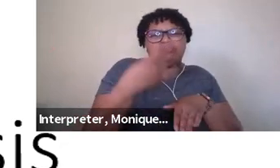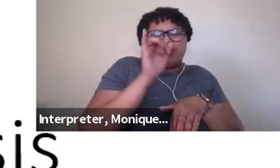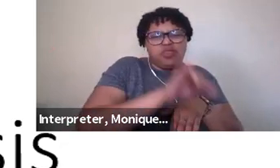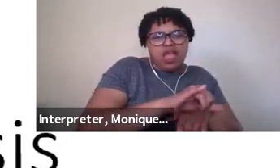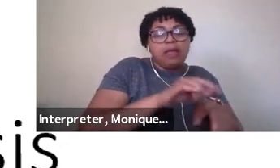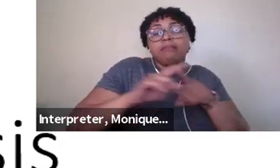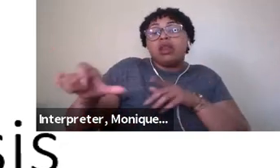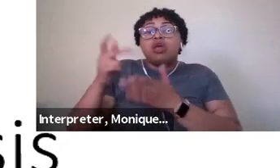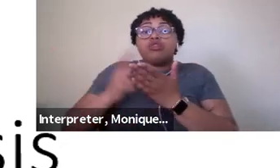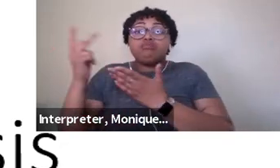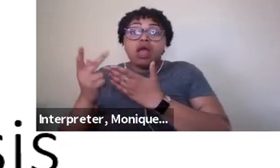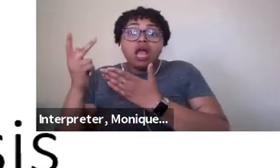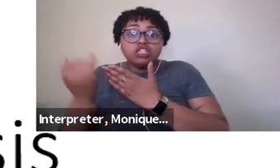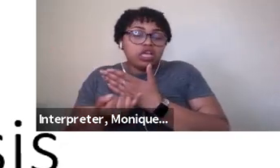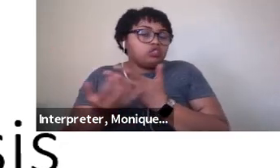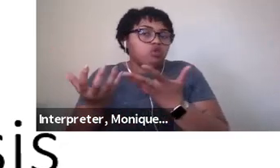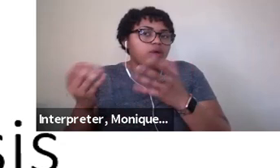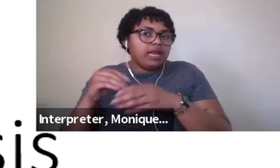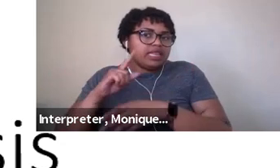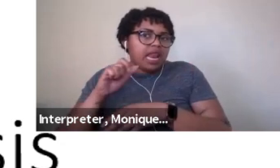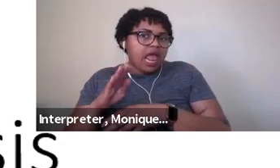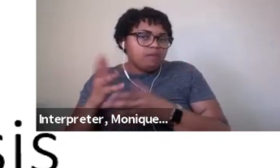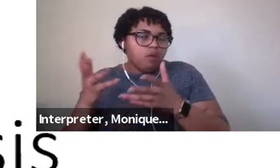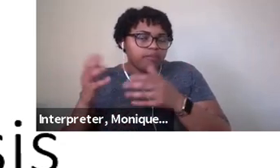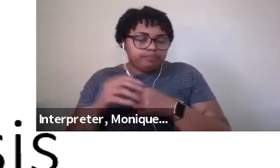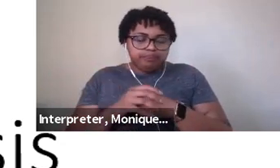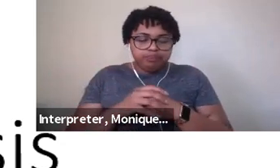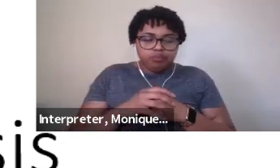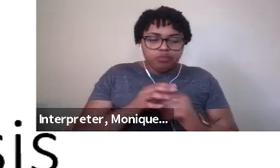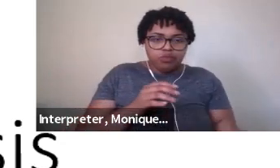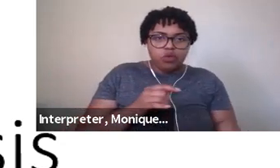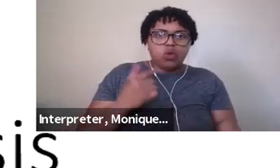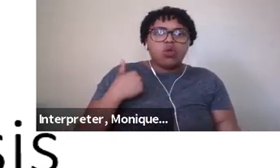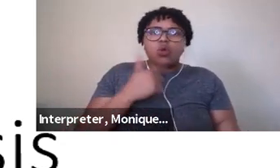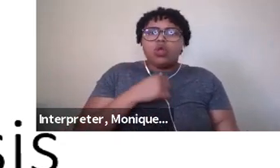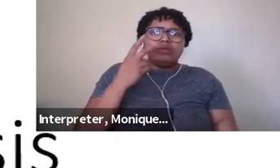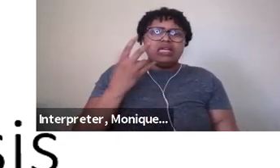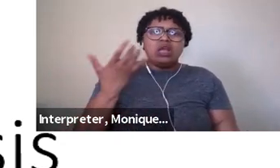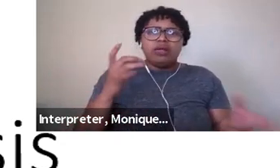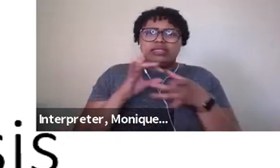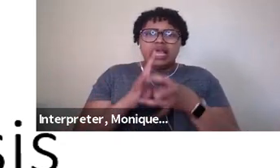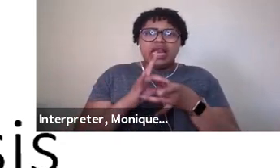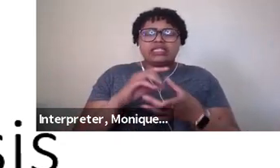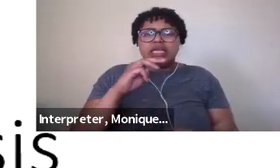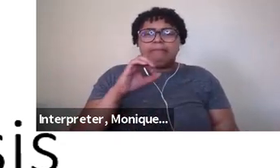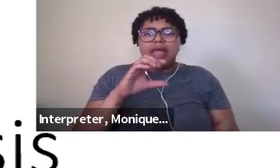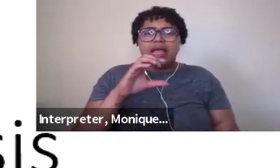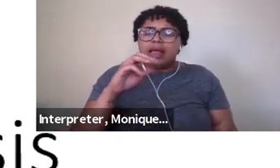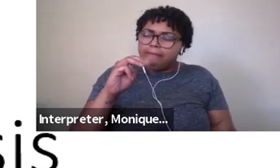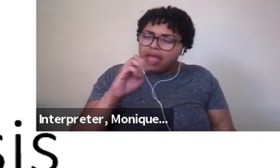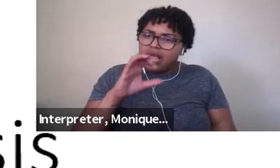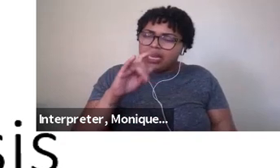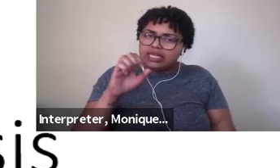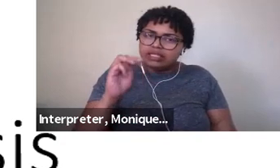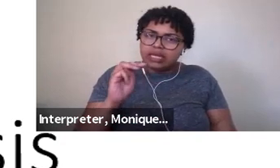this lab is we're looking at what is the mechanism between Lassa virus infection